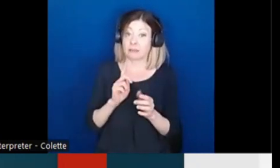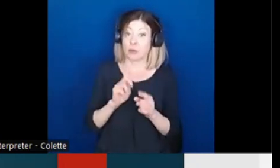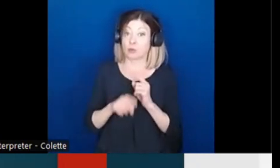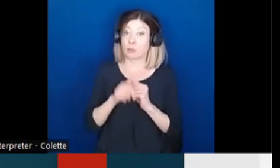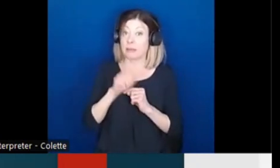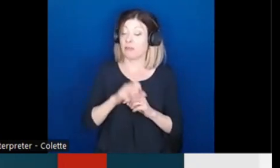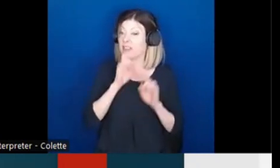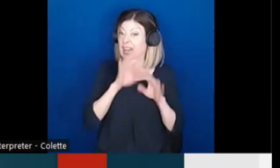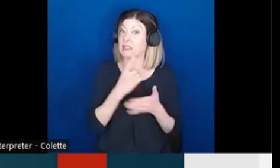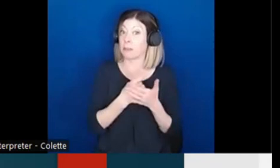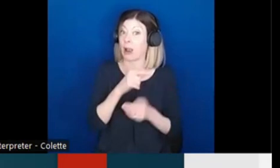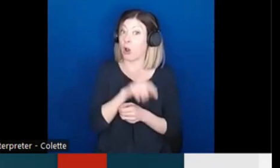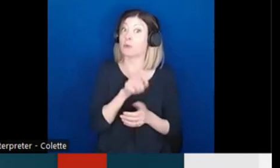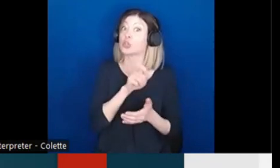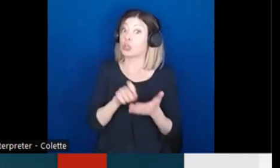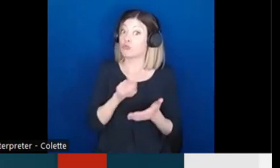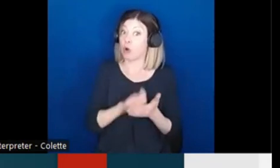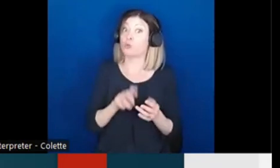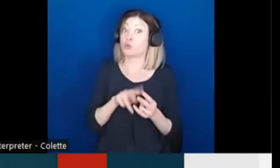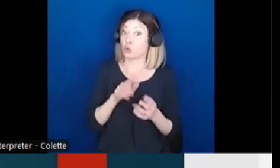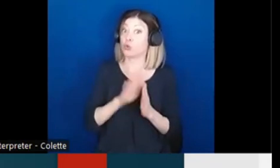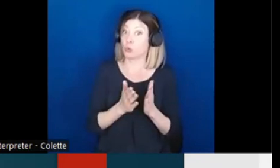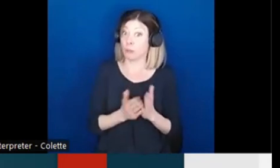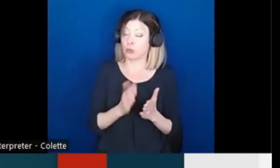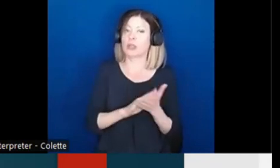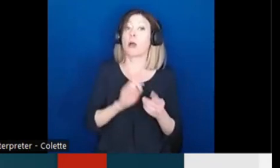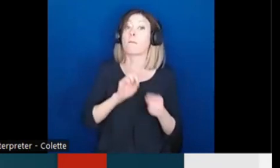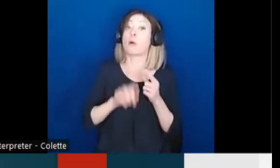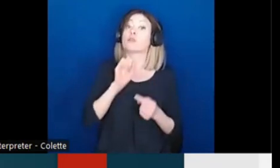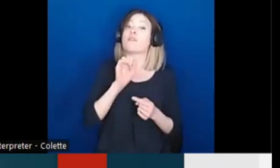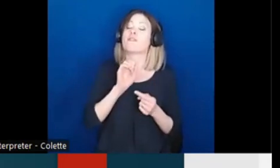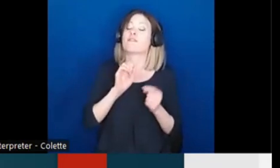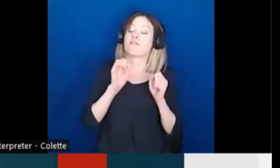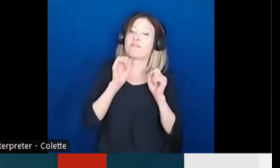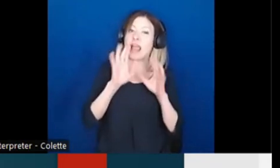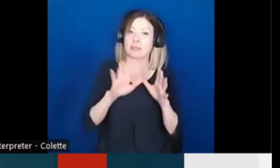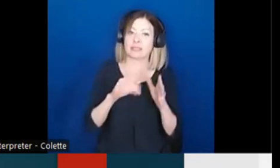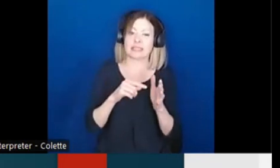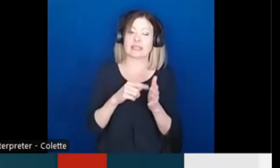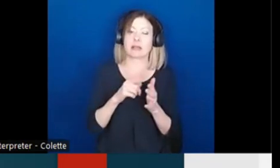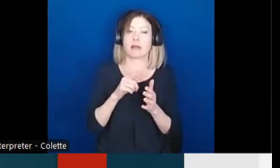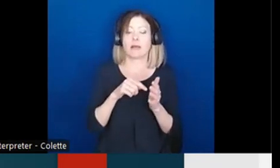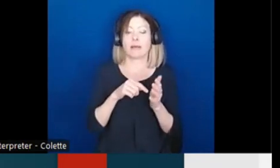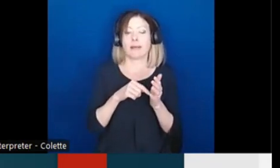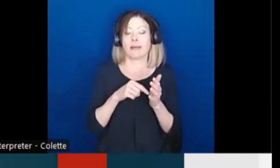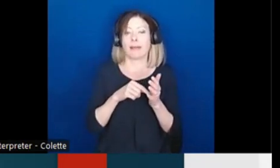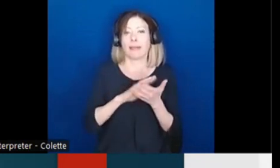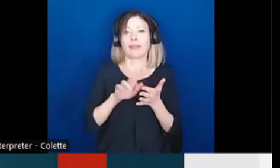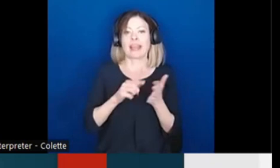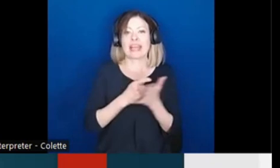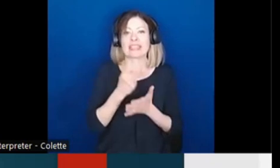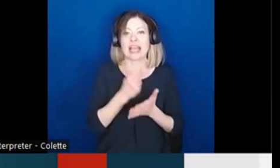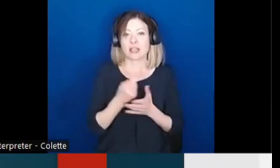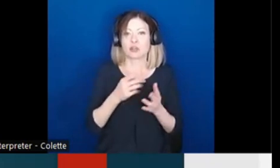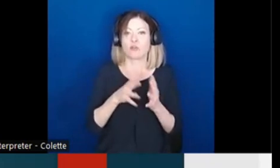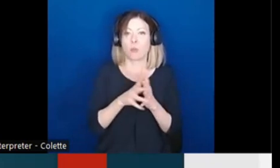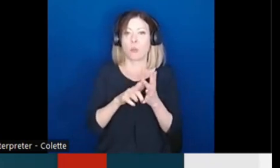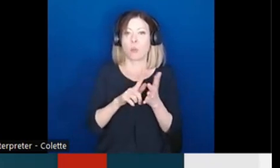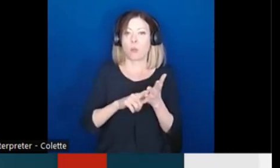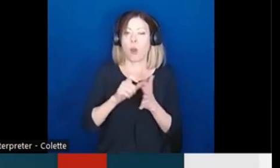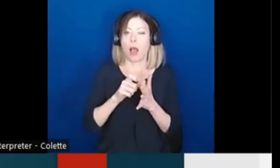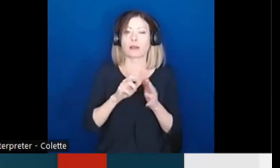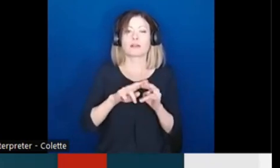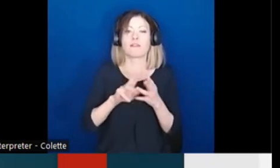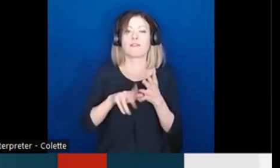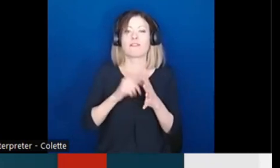Hall, which is the most kind of, it's the most feminist of all the Brontë books, really. So they were all born here. Well, Charlotte was